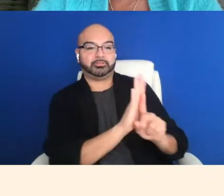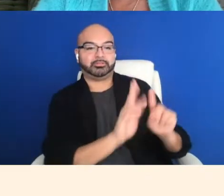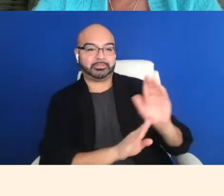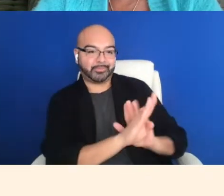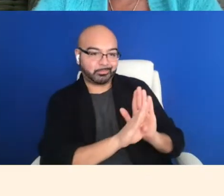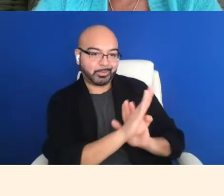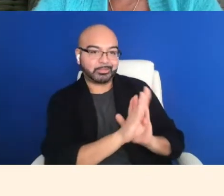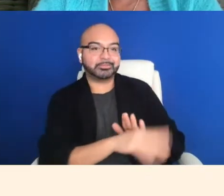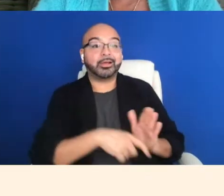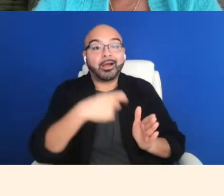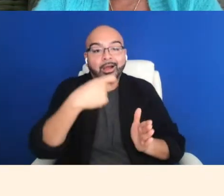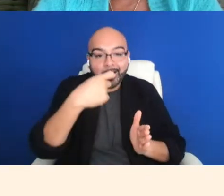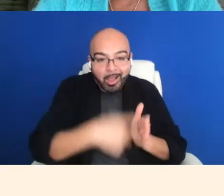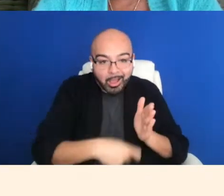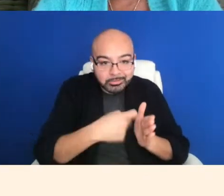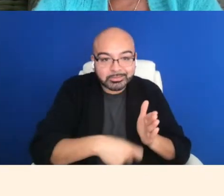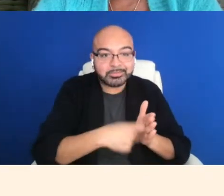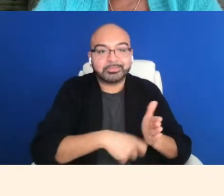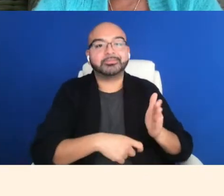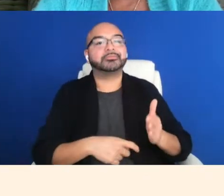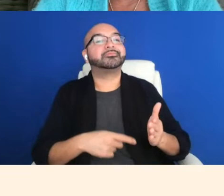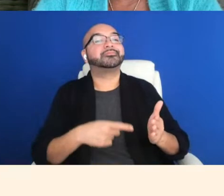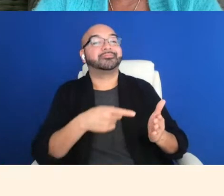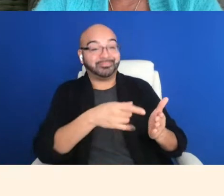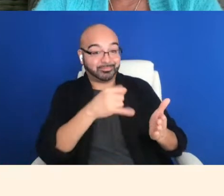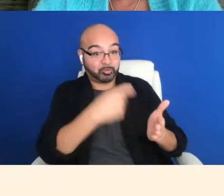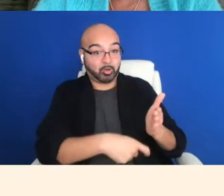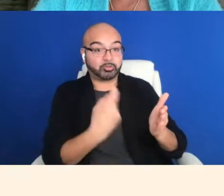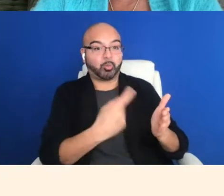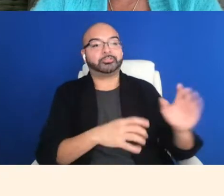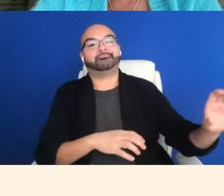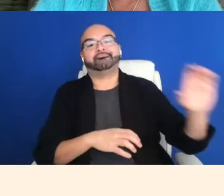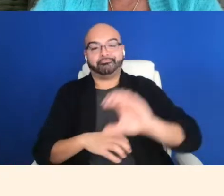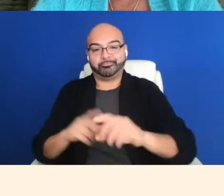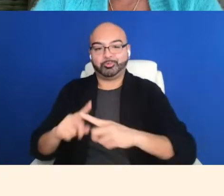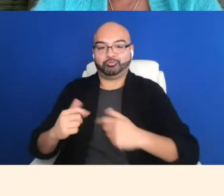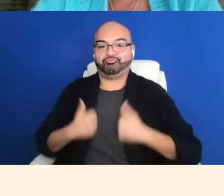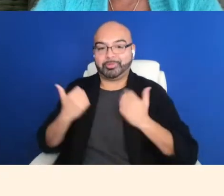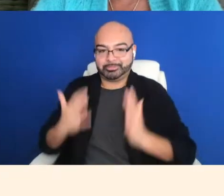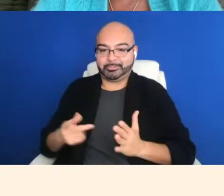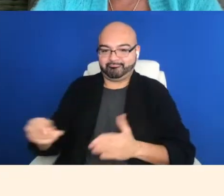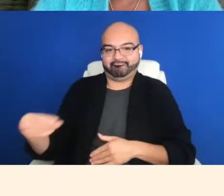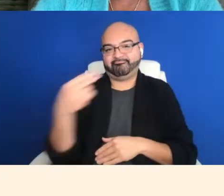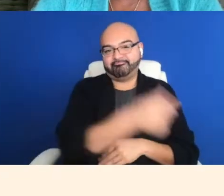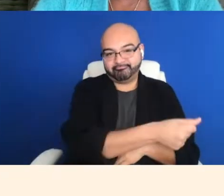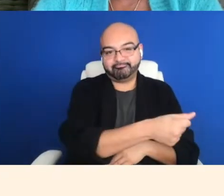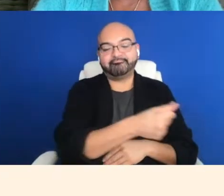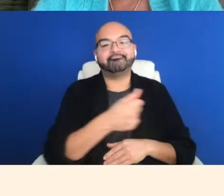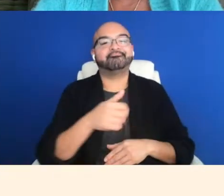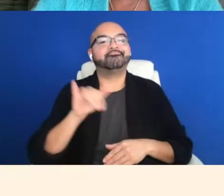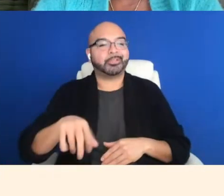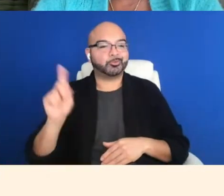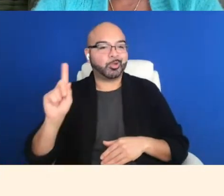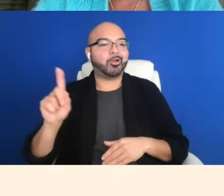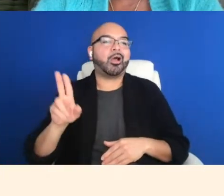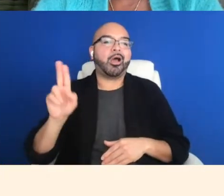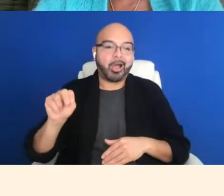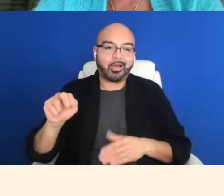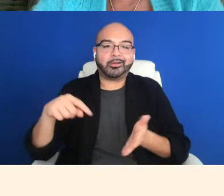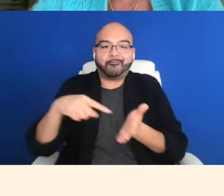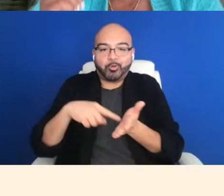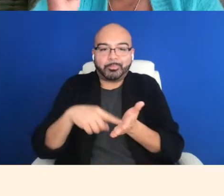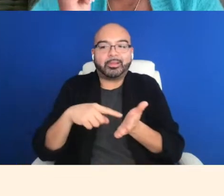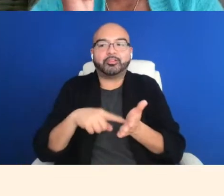dollars are always passed on to the resident. And that is where unaffordability really comes